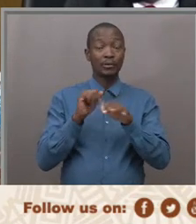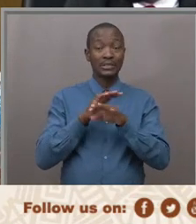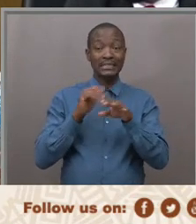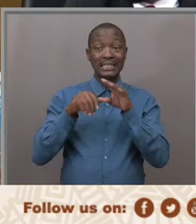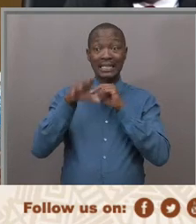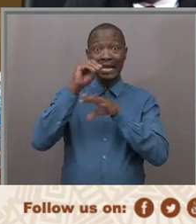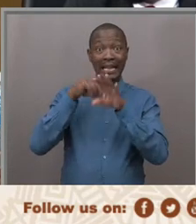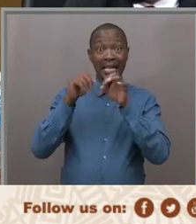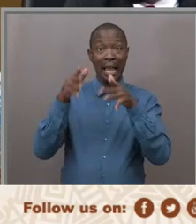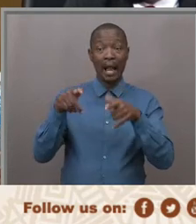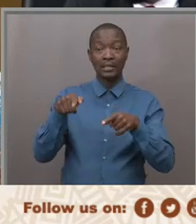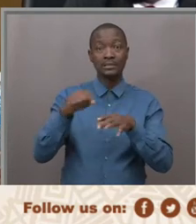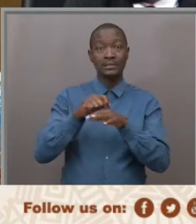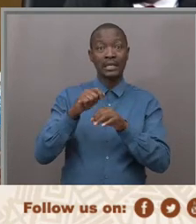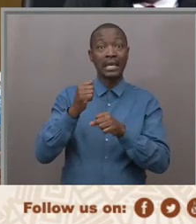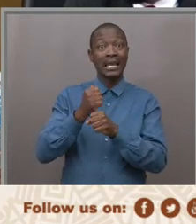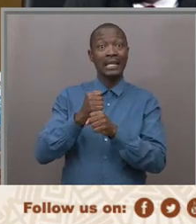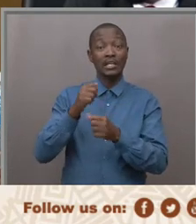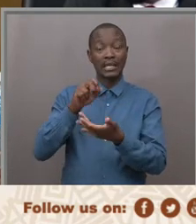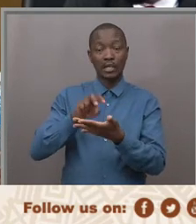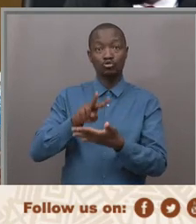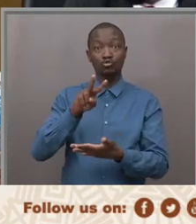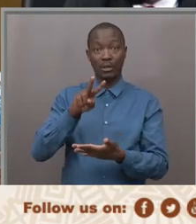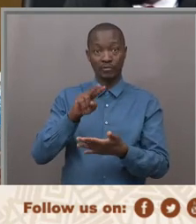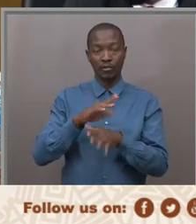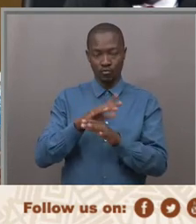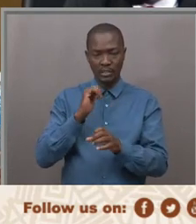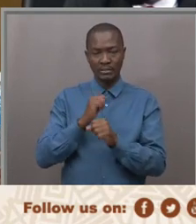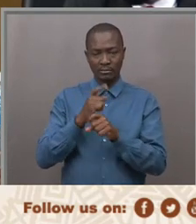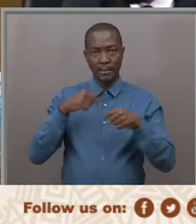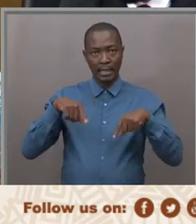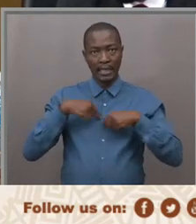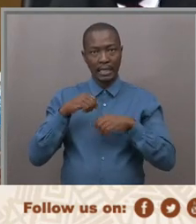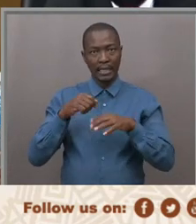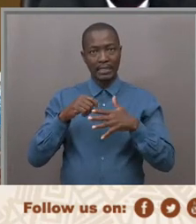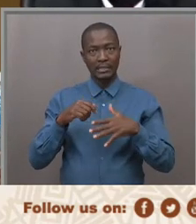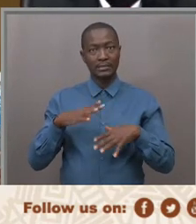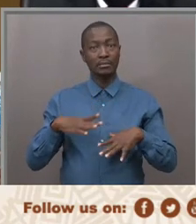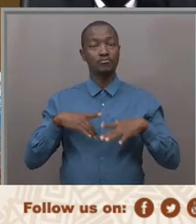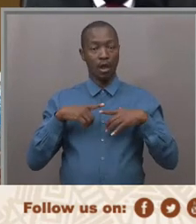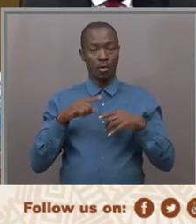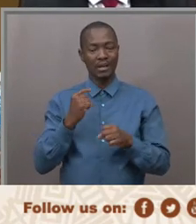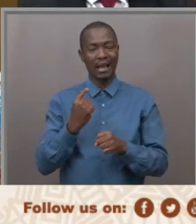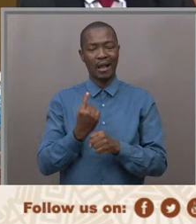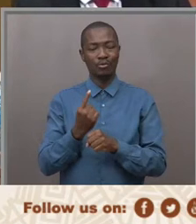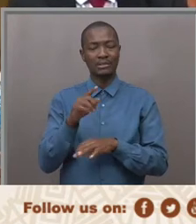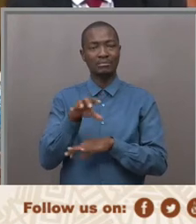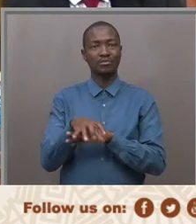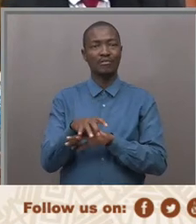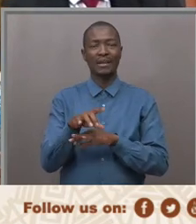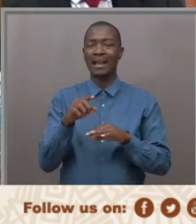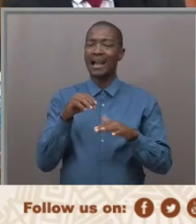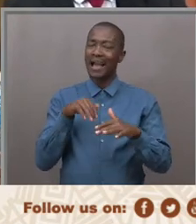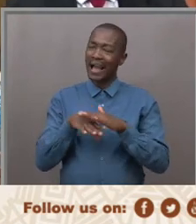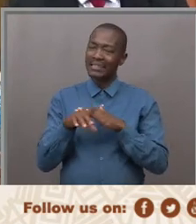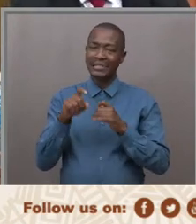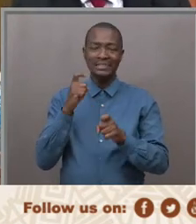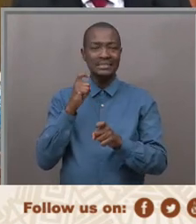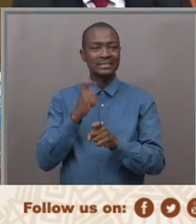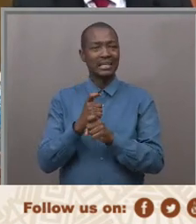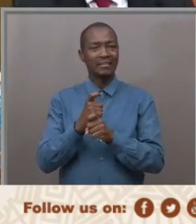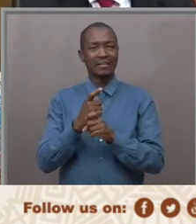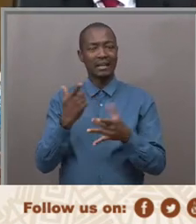in grade 12 who have made us proud in this province. Gauteng province, under difficult conditions